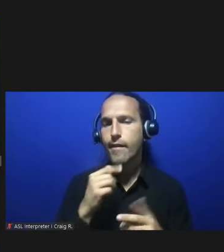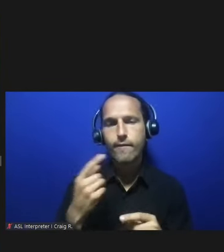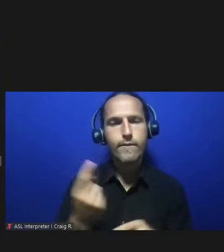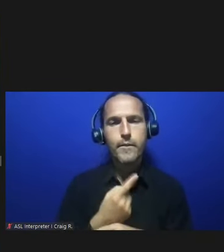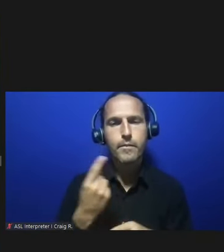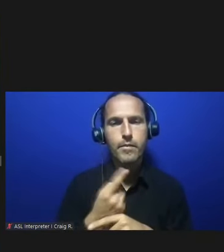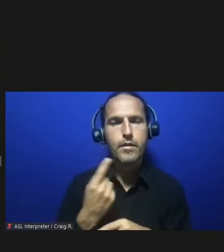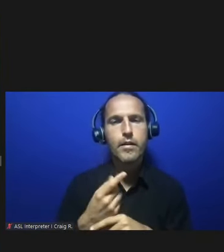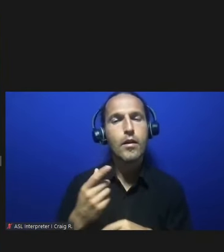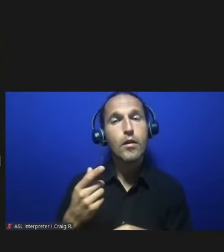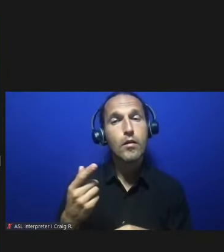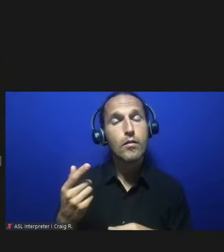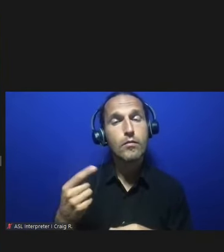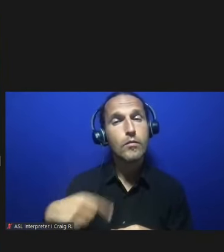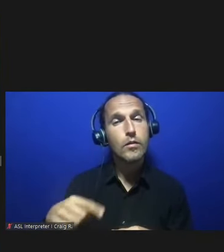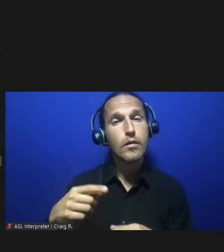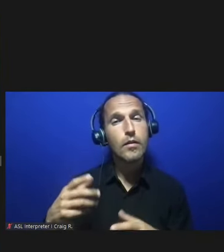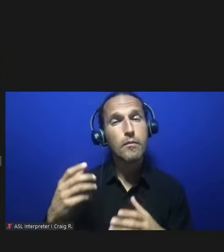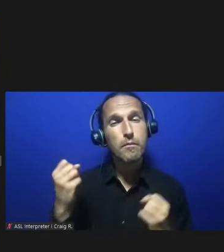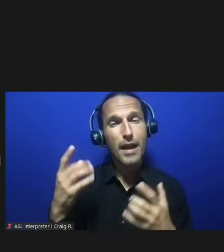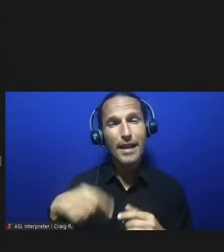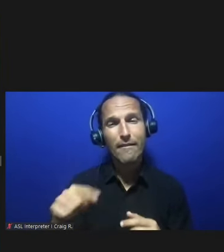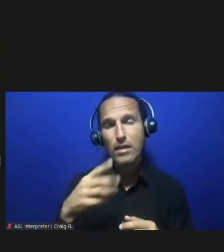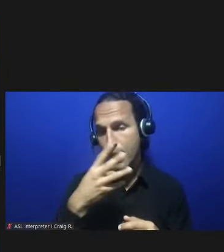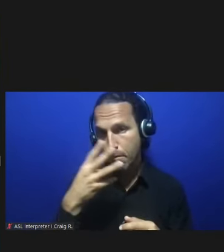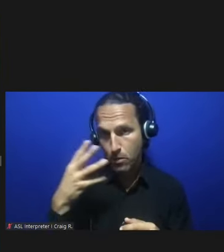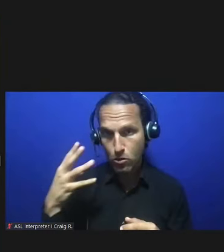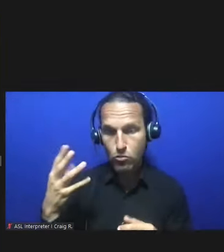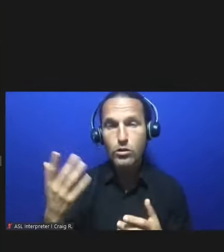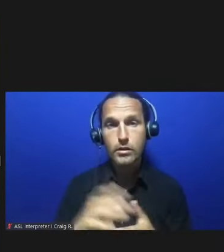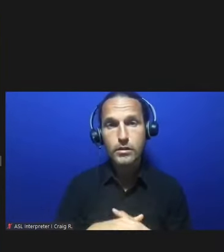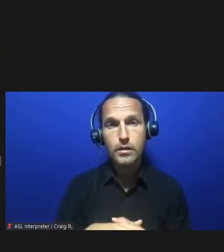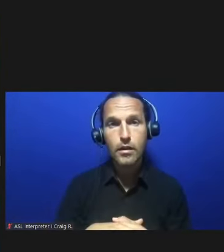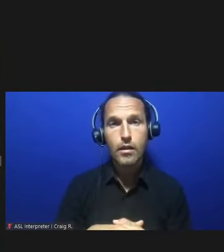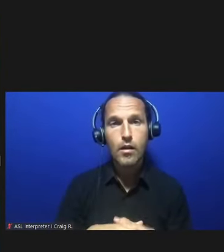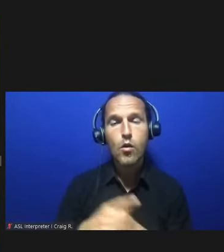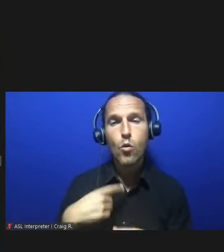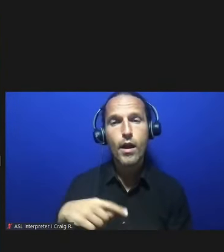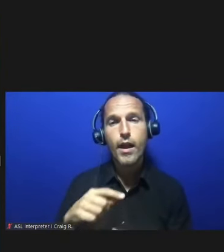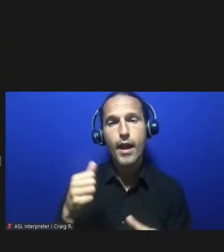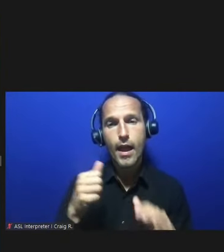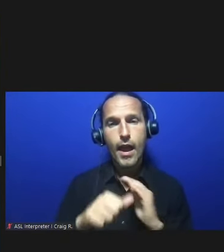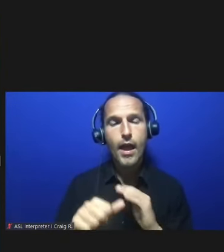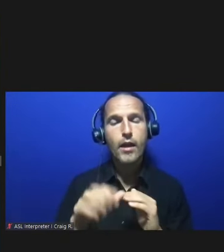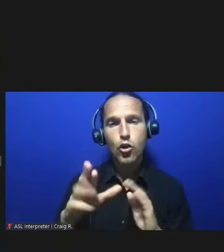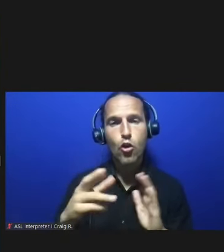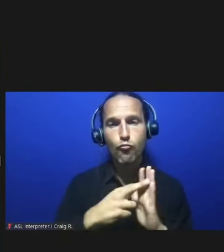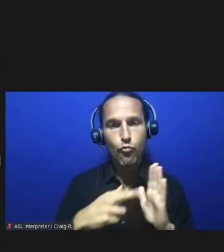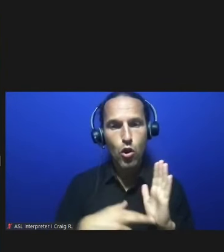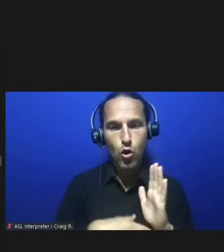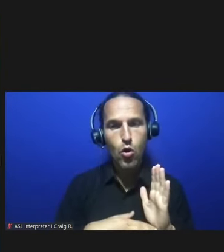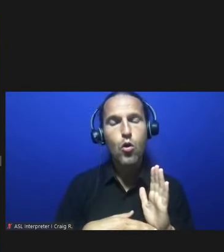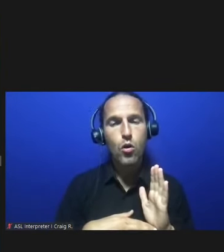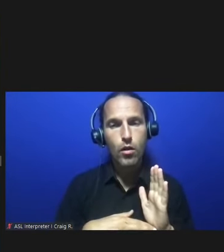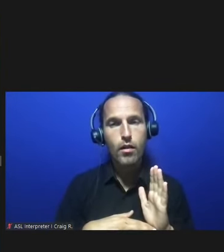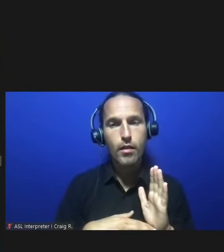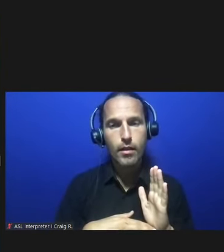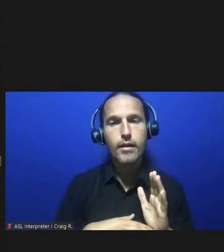disproportionately immigrant. We actually fall under your rule as